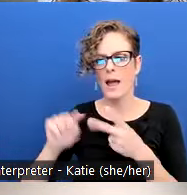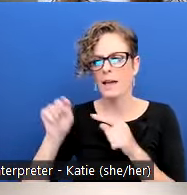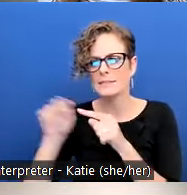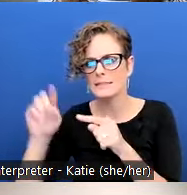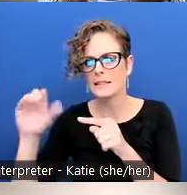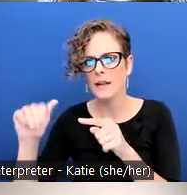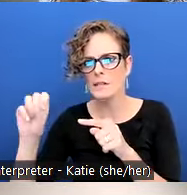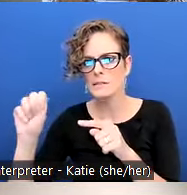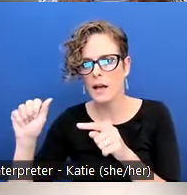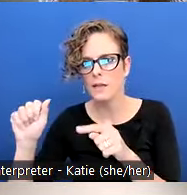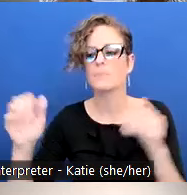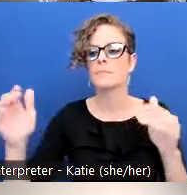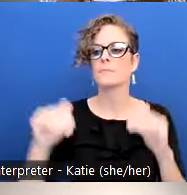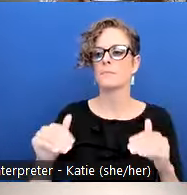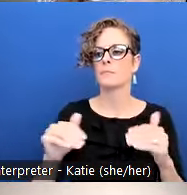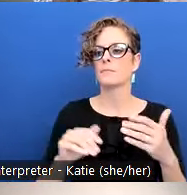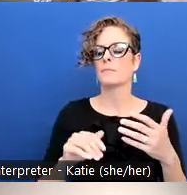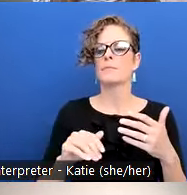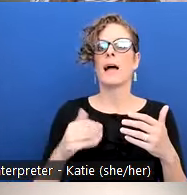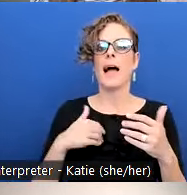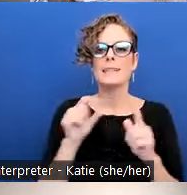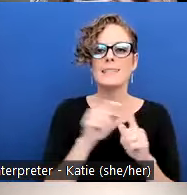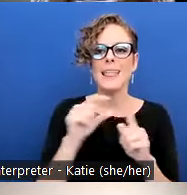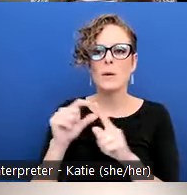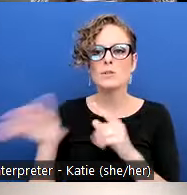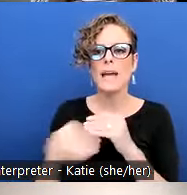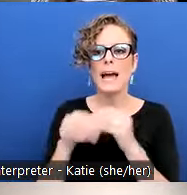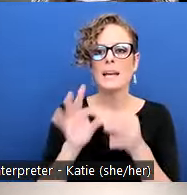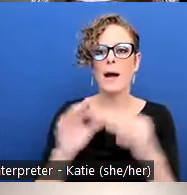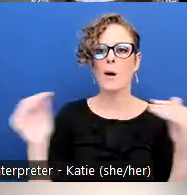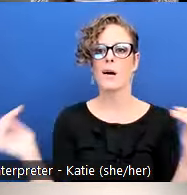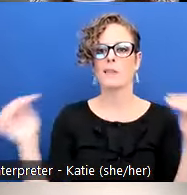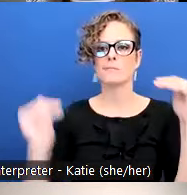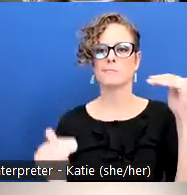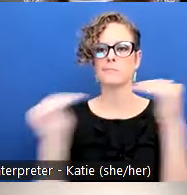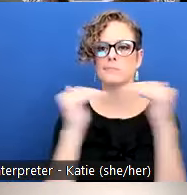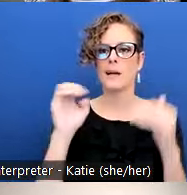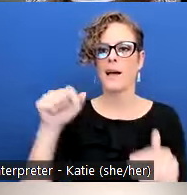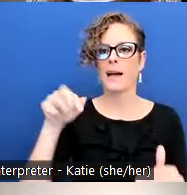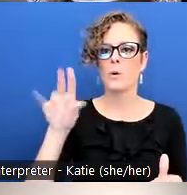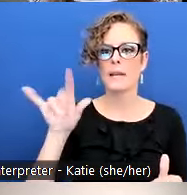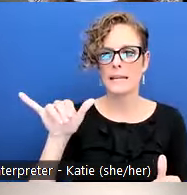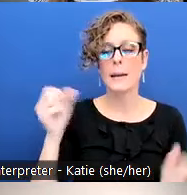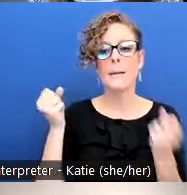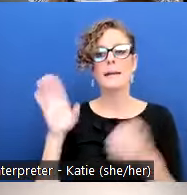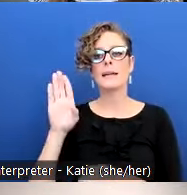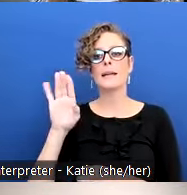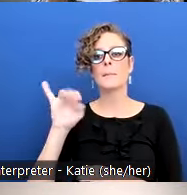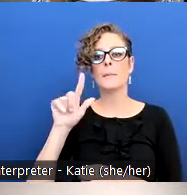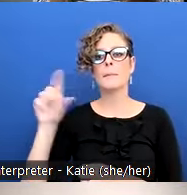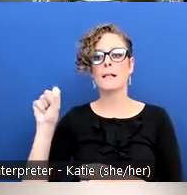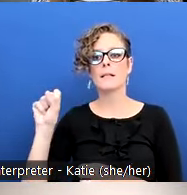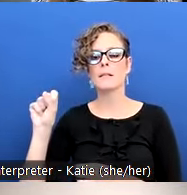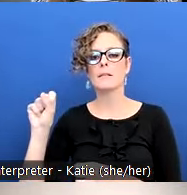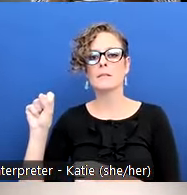equity. A lot of bills will have what's called a legislative declaration, which is part